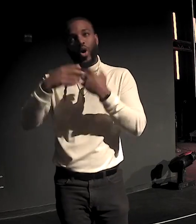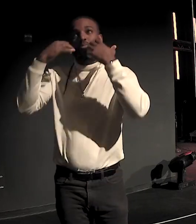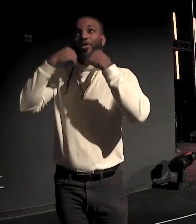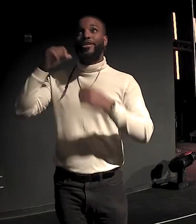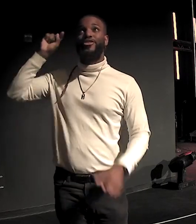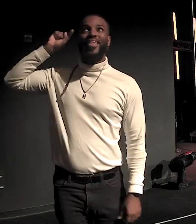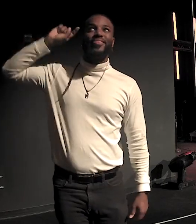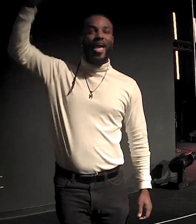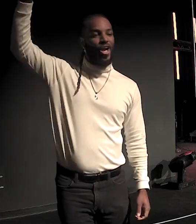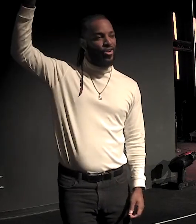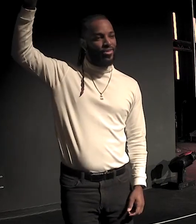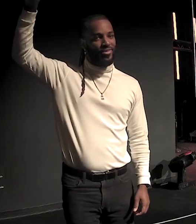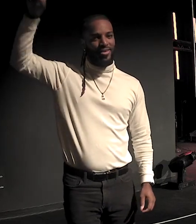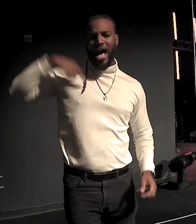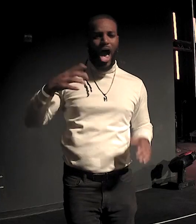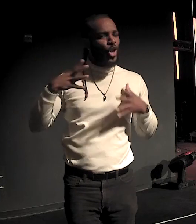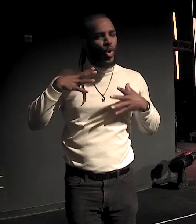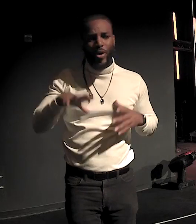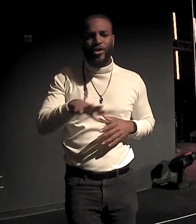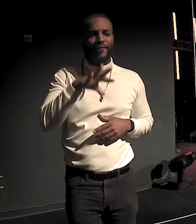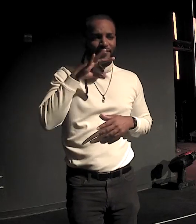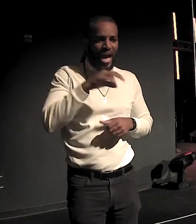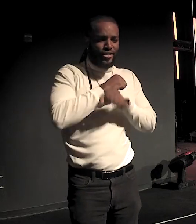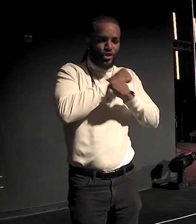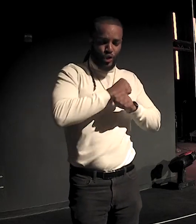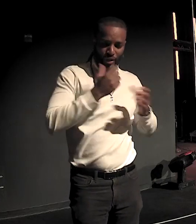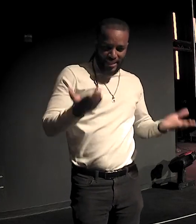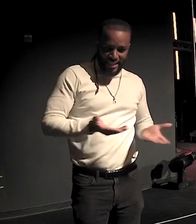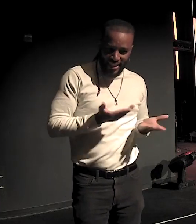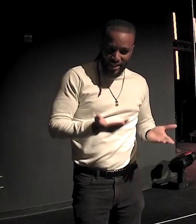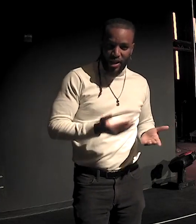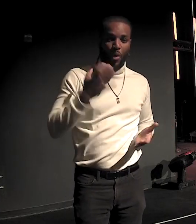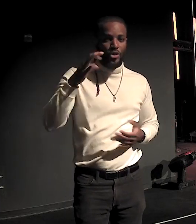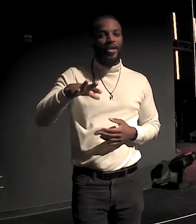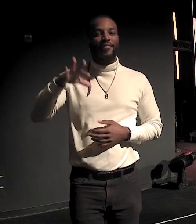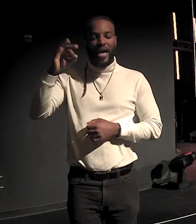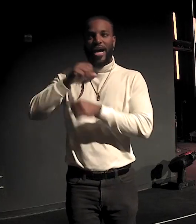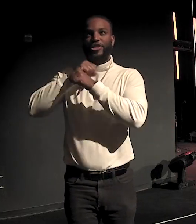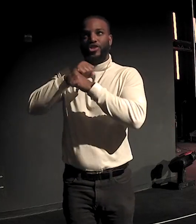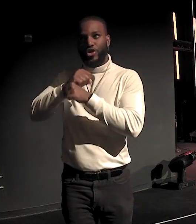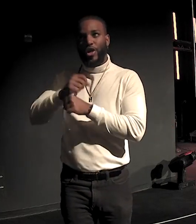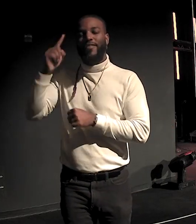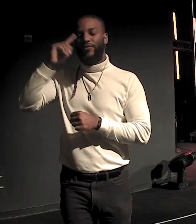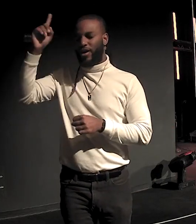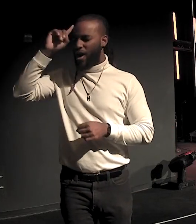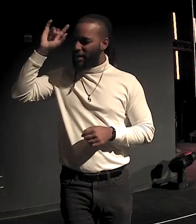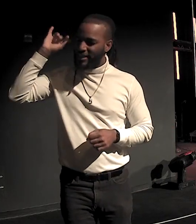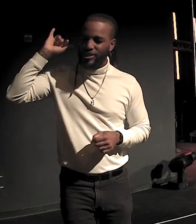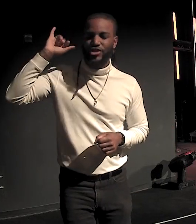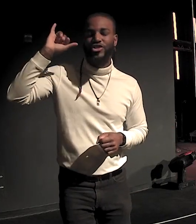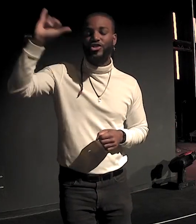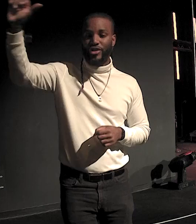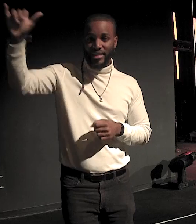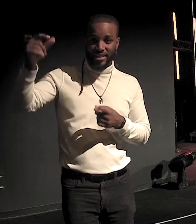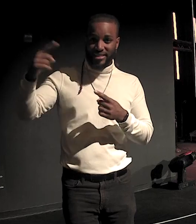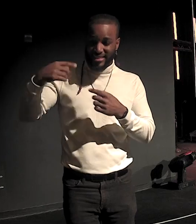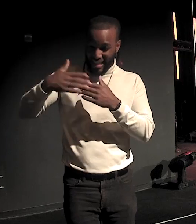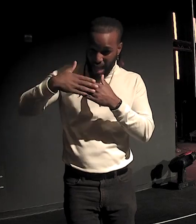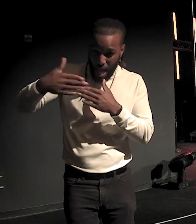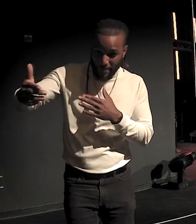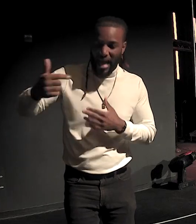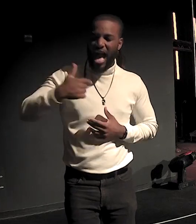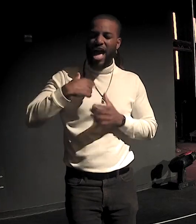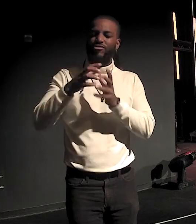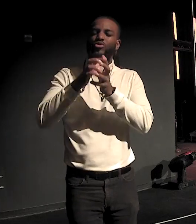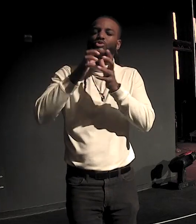there. I don't want you to find security here. I want you to find security for all eternity to come. I have